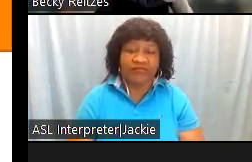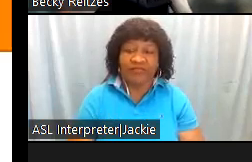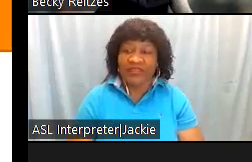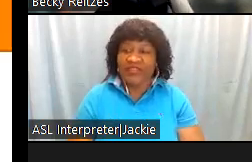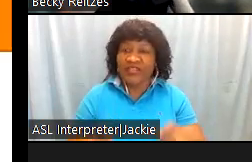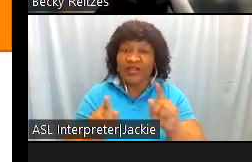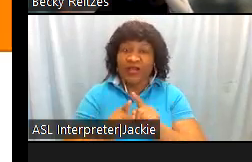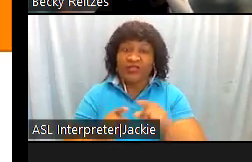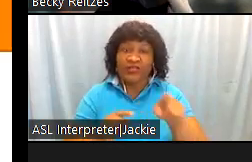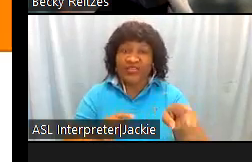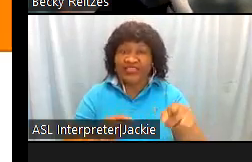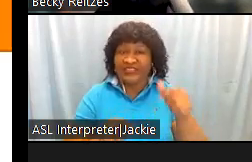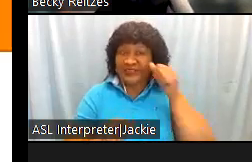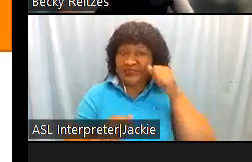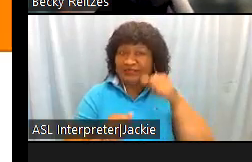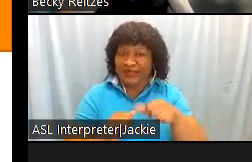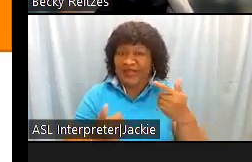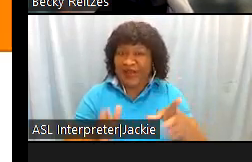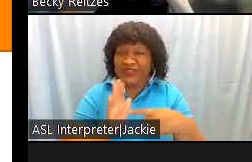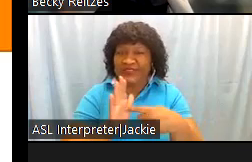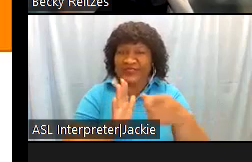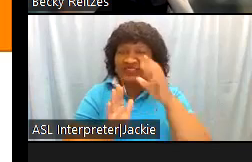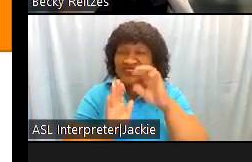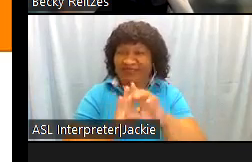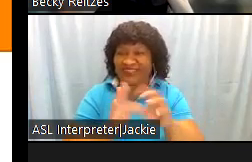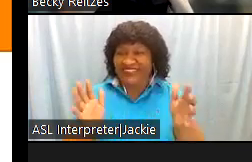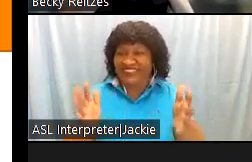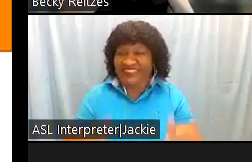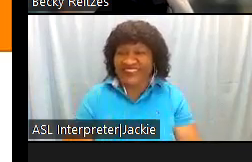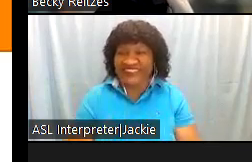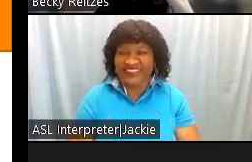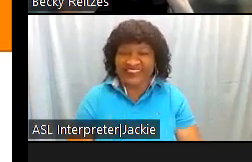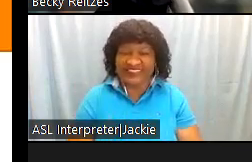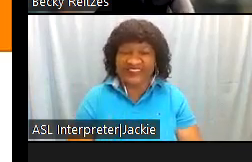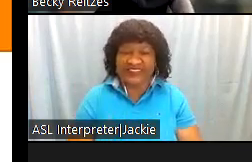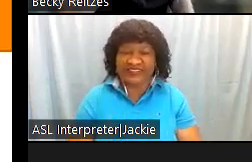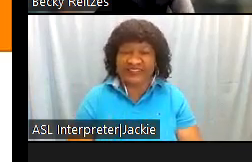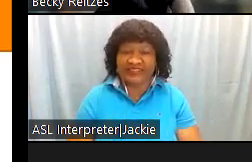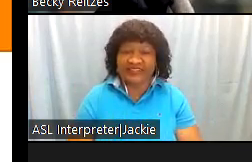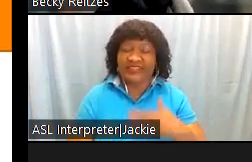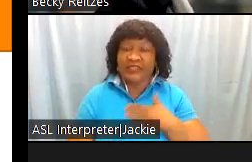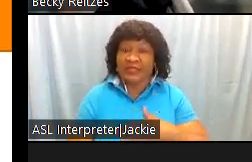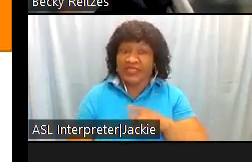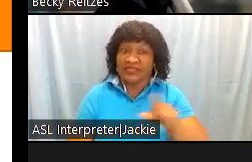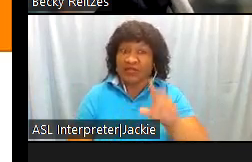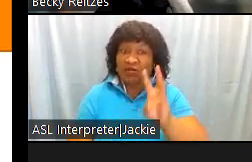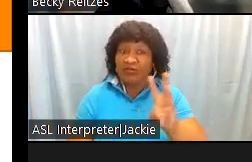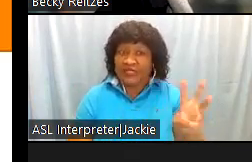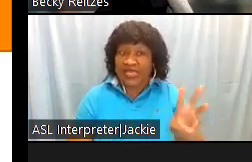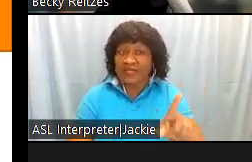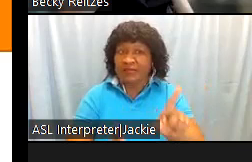This is just a reminder, I already showed you this, but that please go to our website and print this